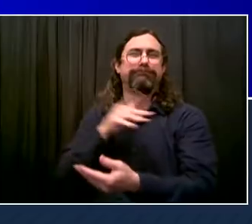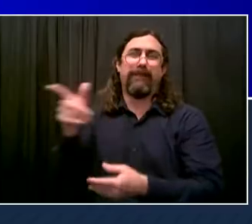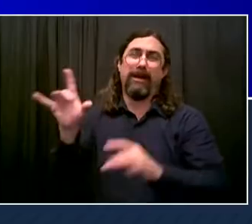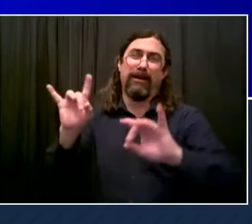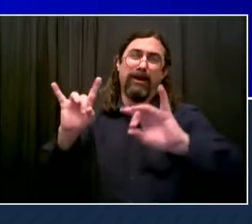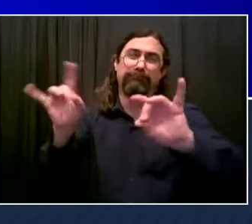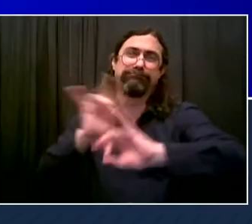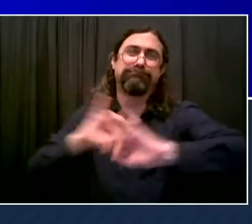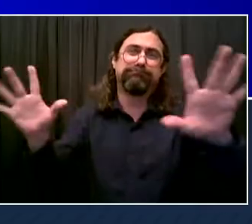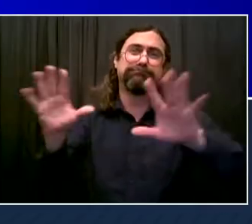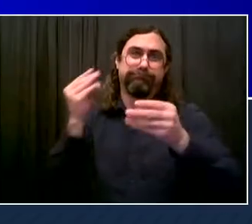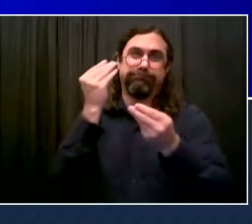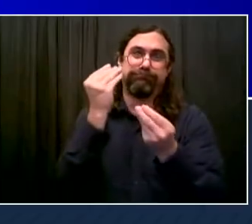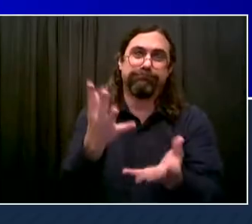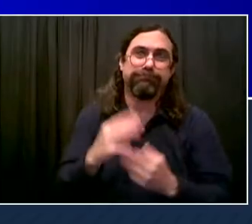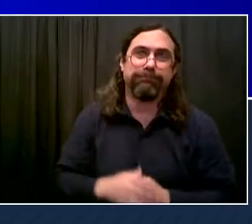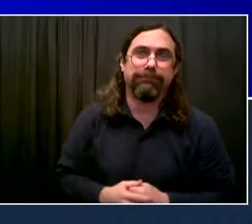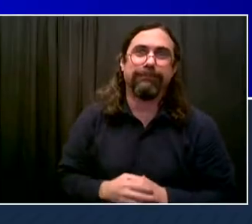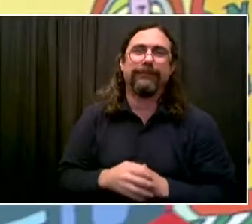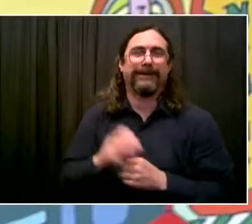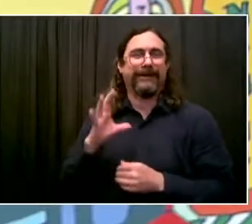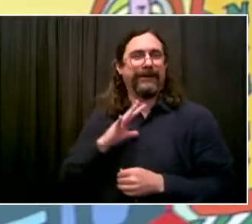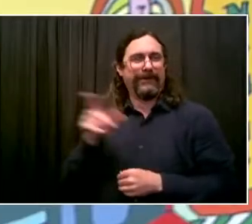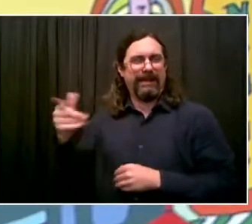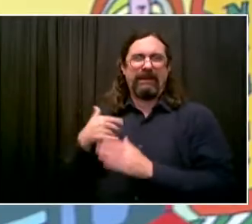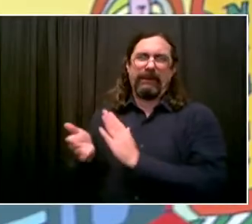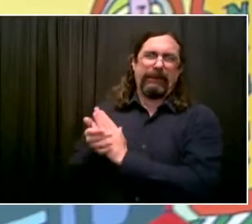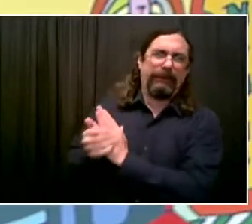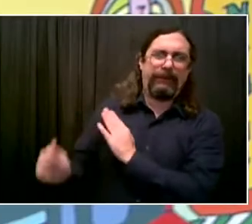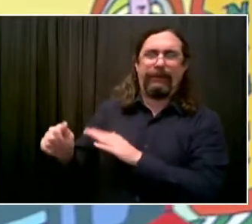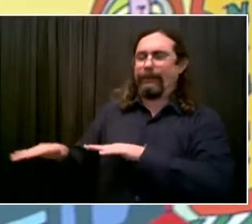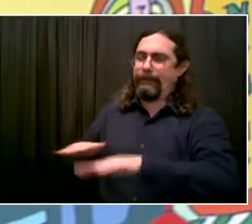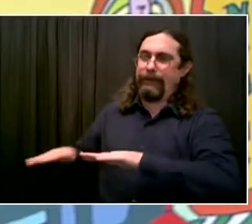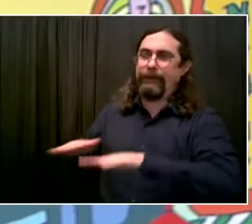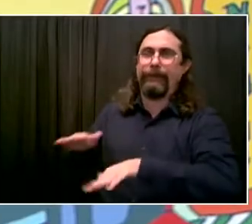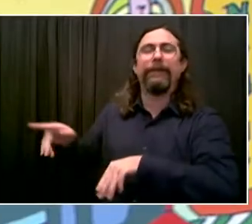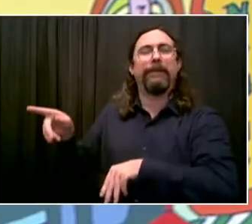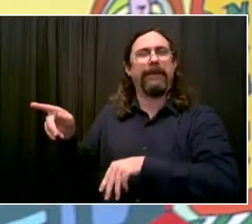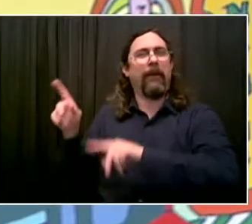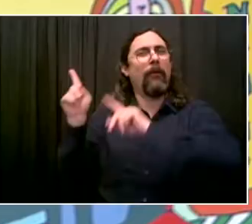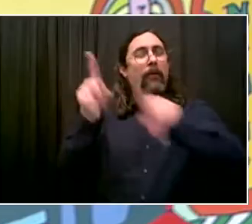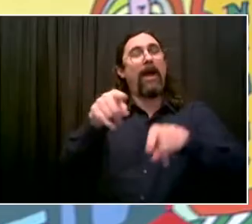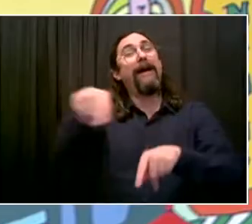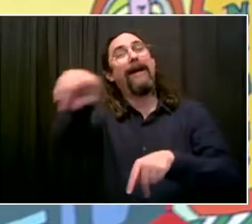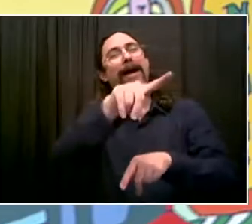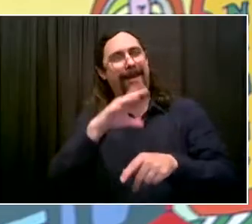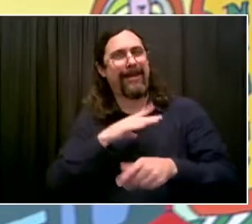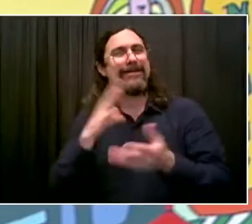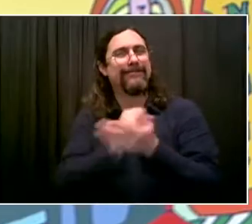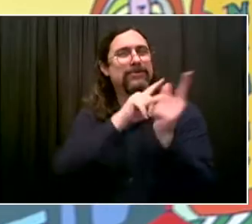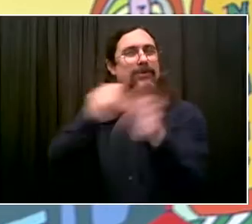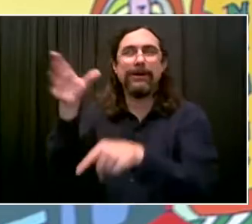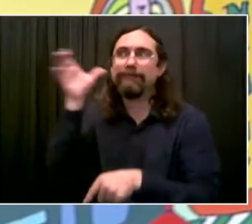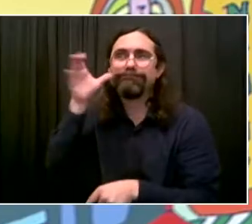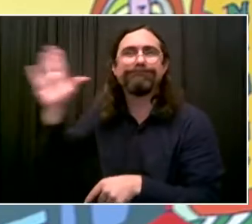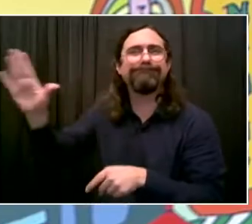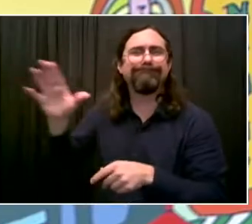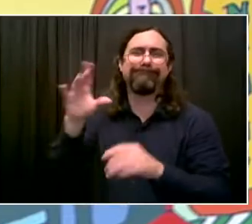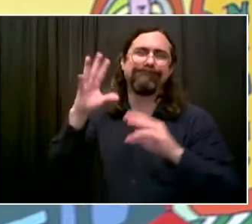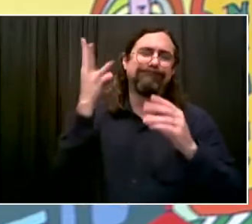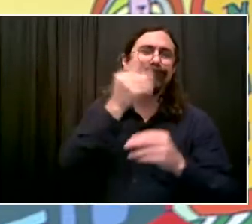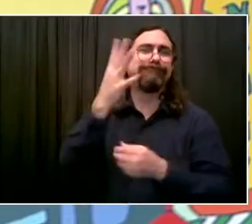vaccine bus. All right, now, so much that's working with